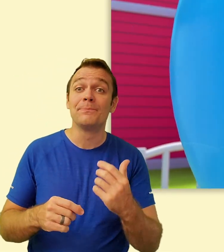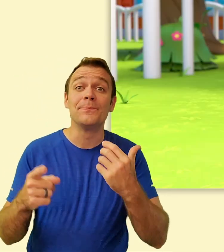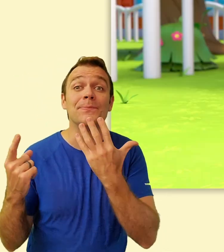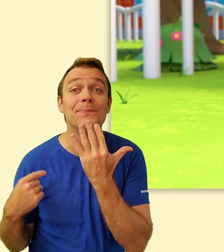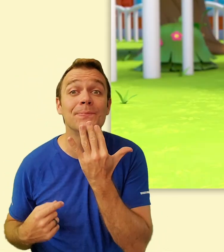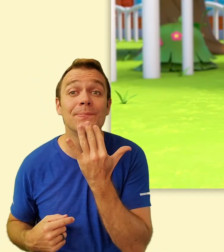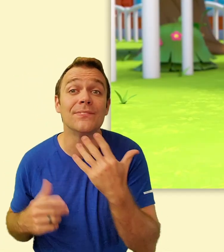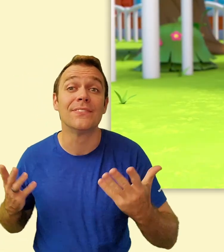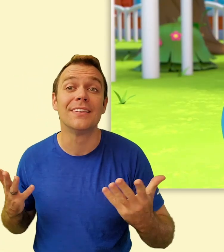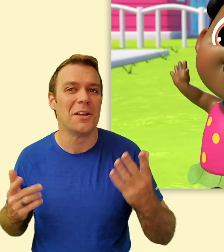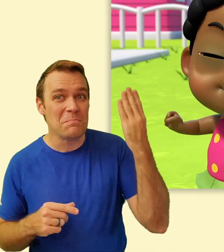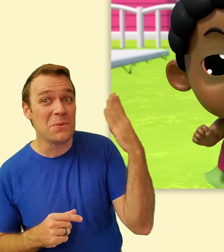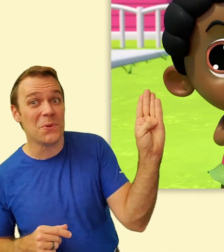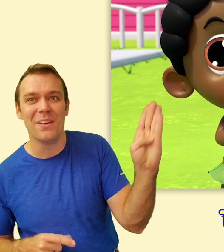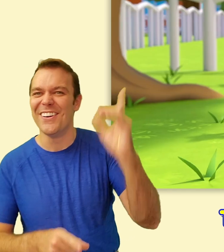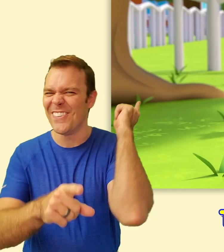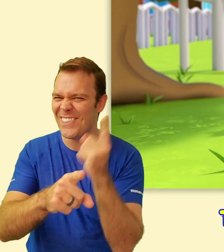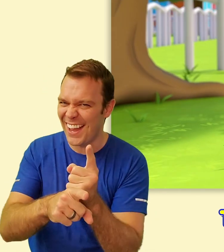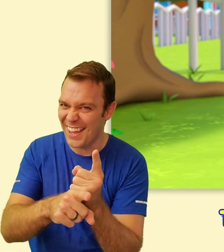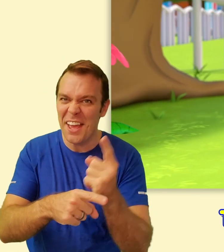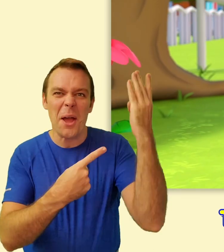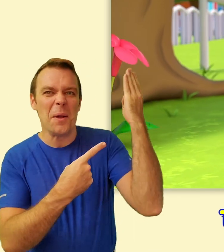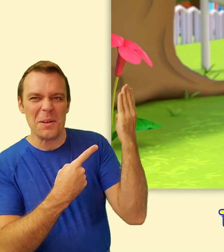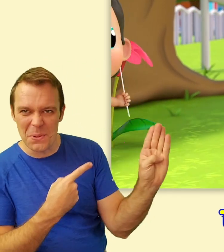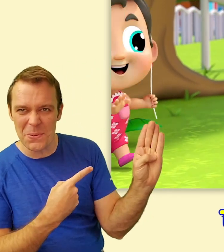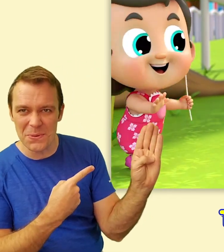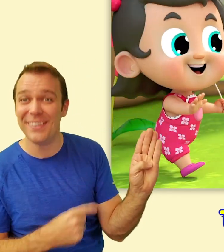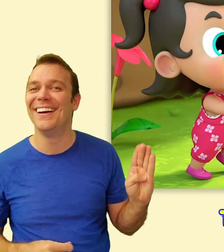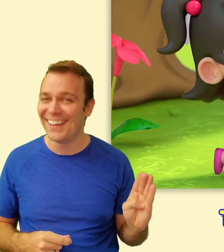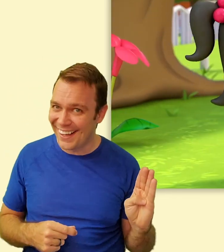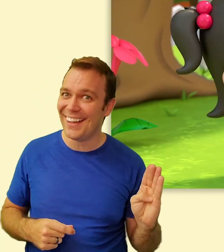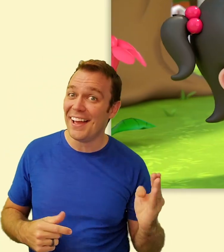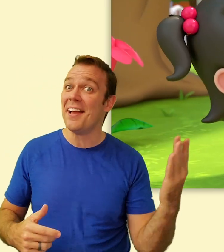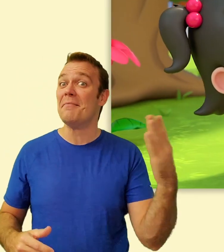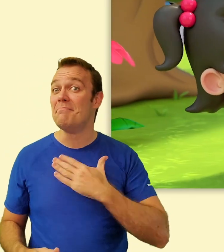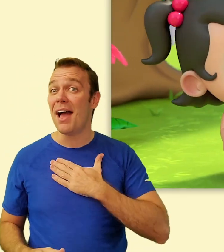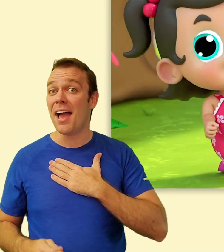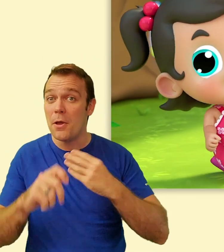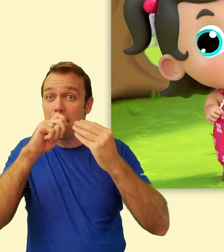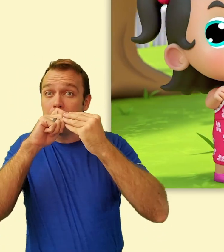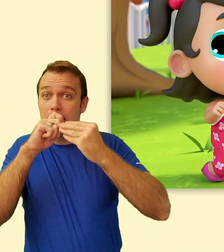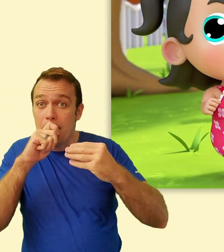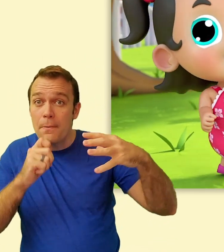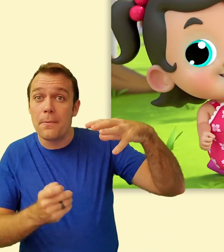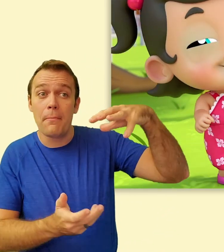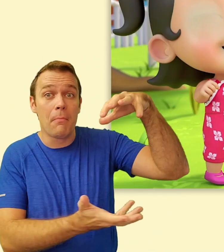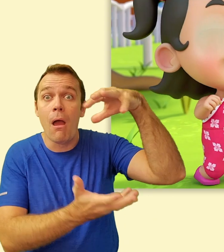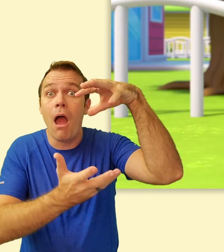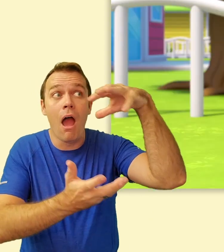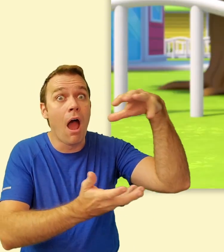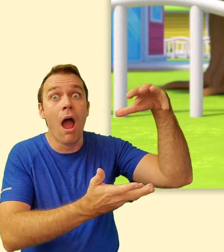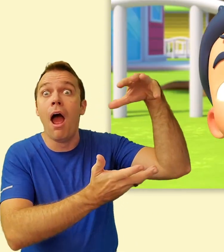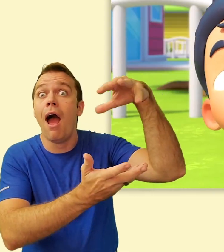What color is this? Blue. That's right, it's blue. My balloon